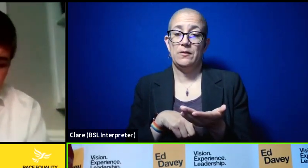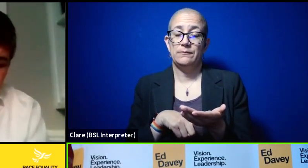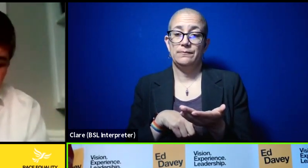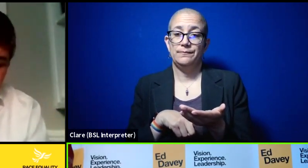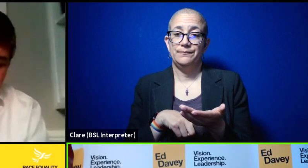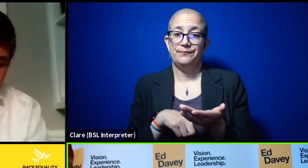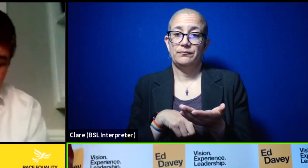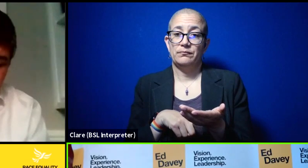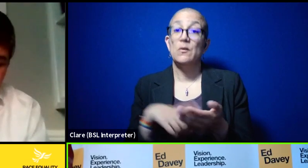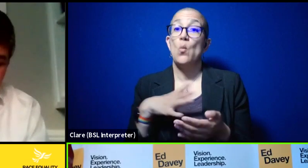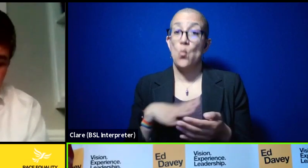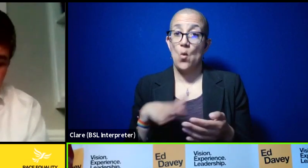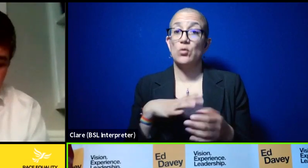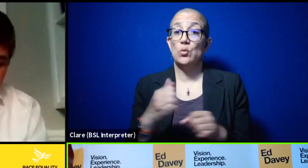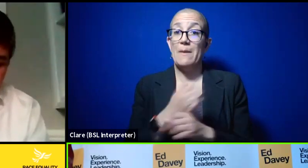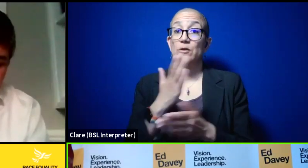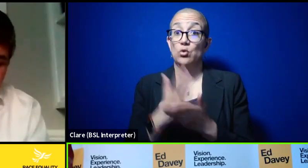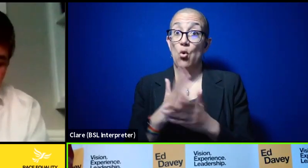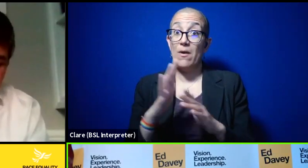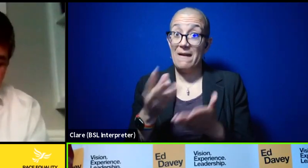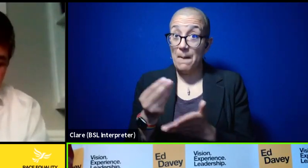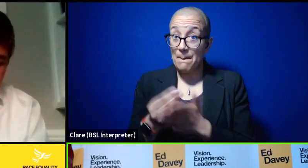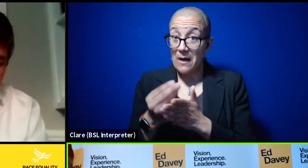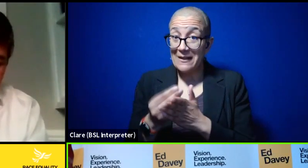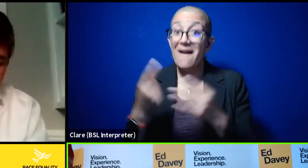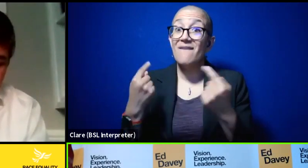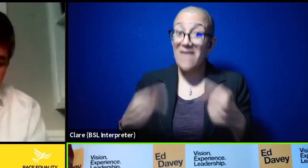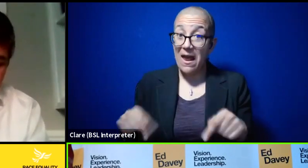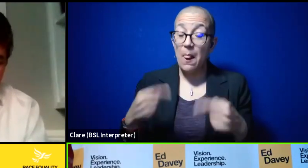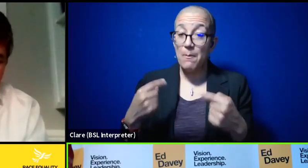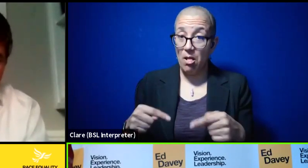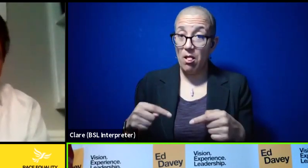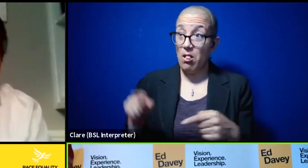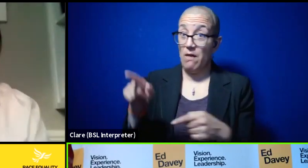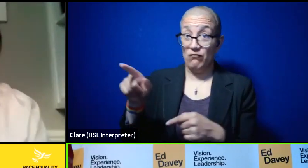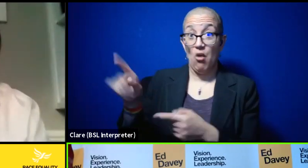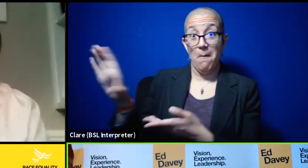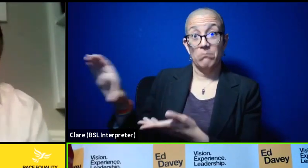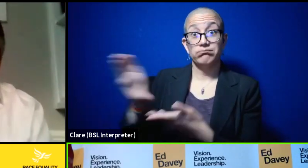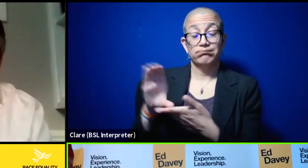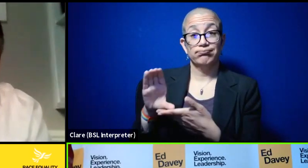We want to make sure that if that money is available from those sources, from